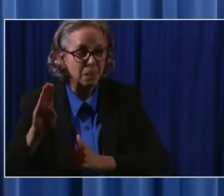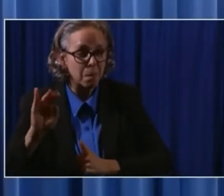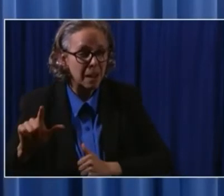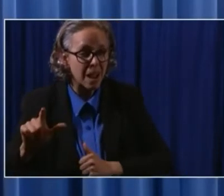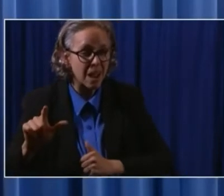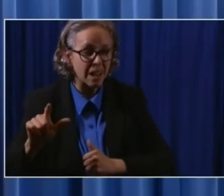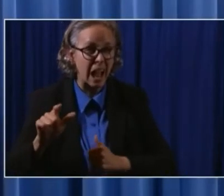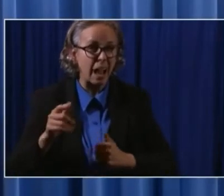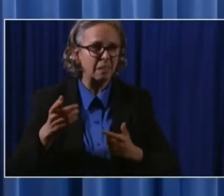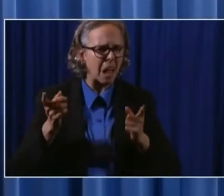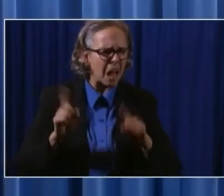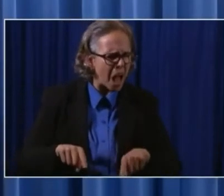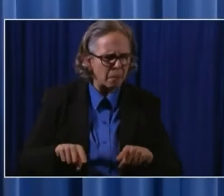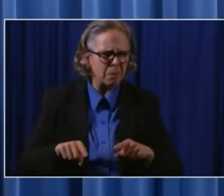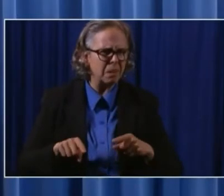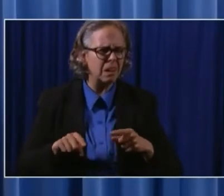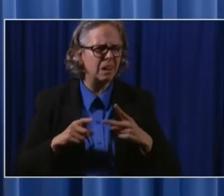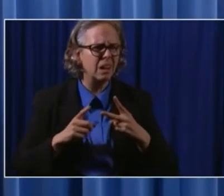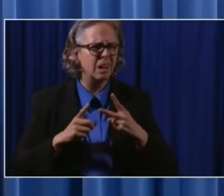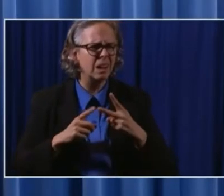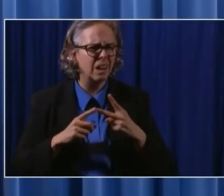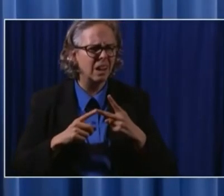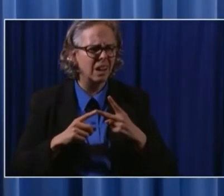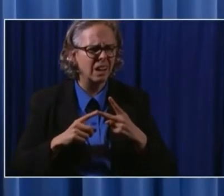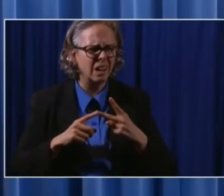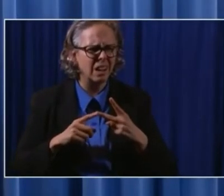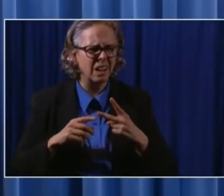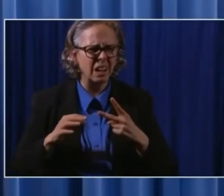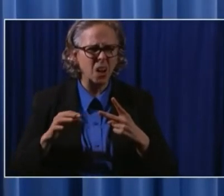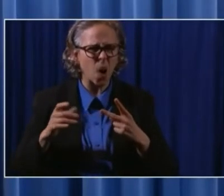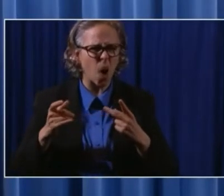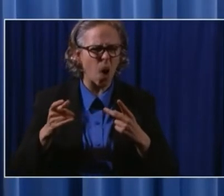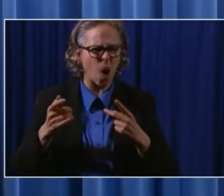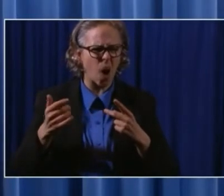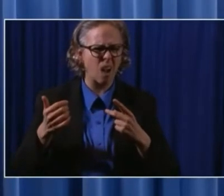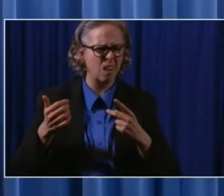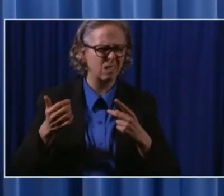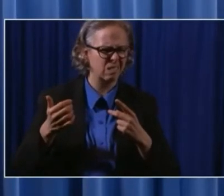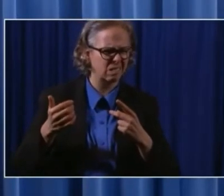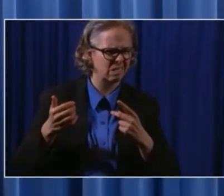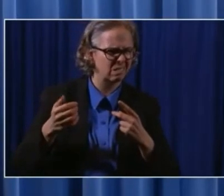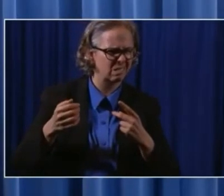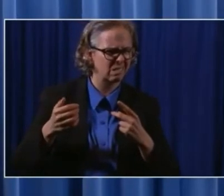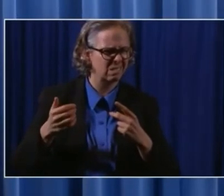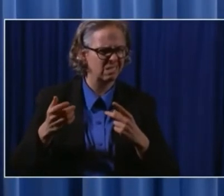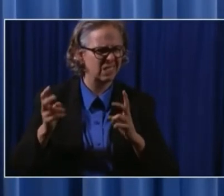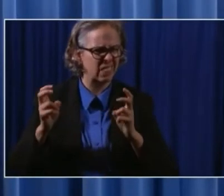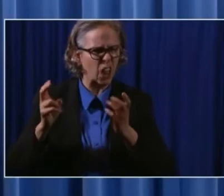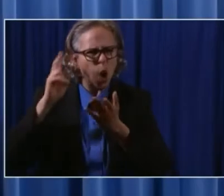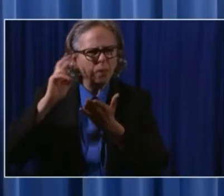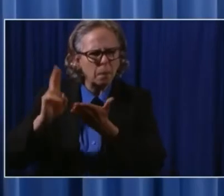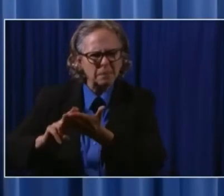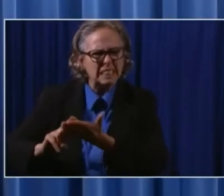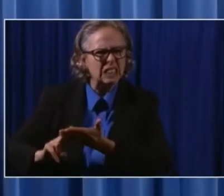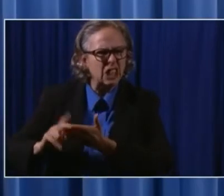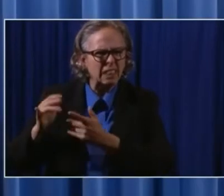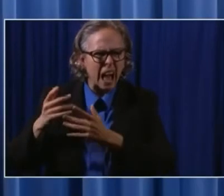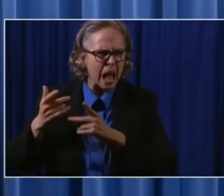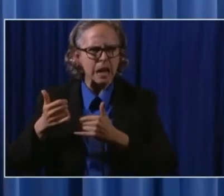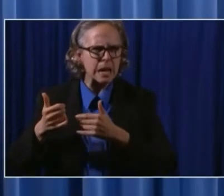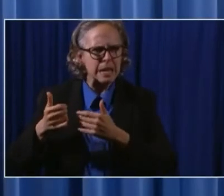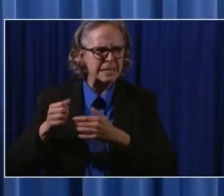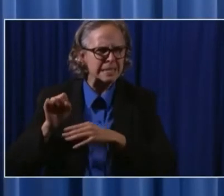defeat or to push back on the petition process that was going on? All